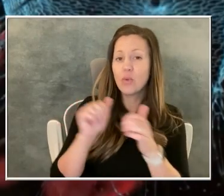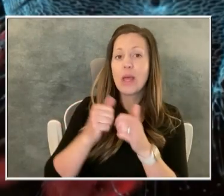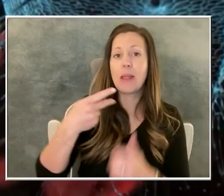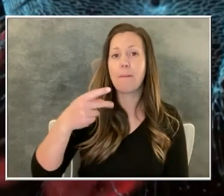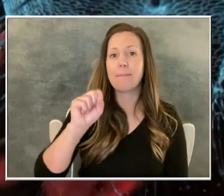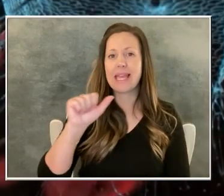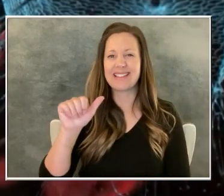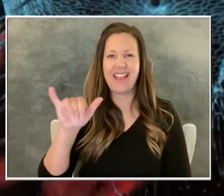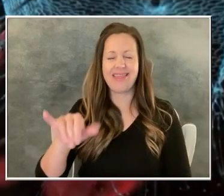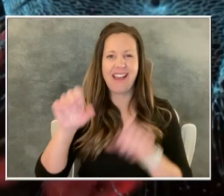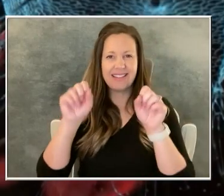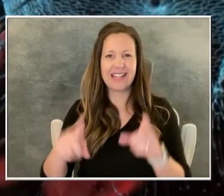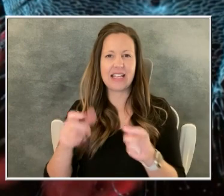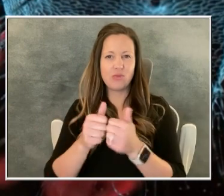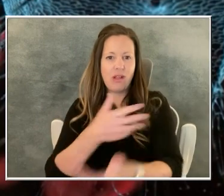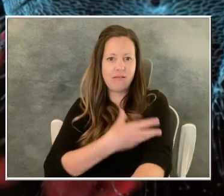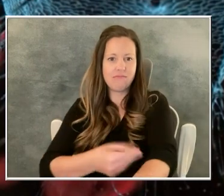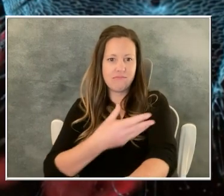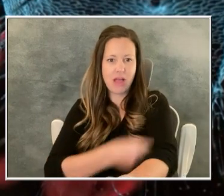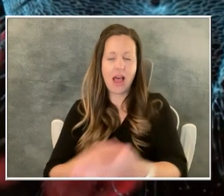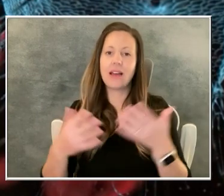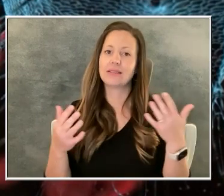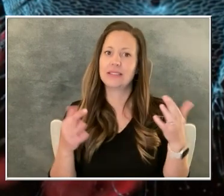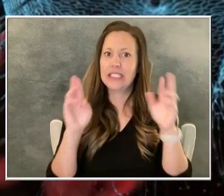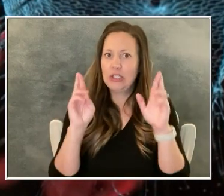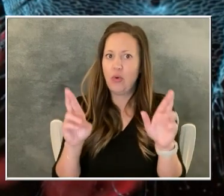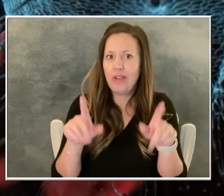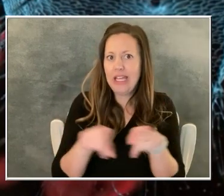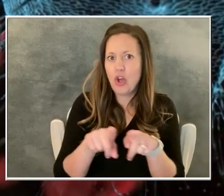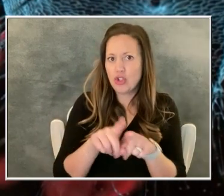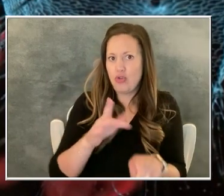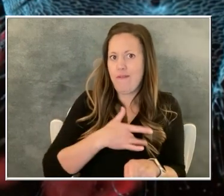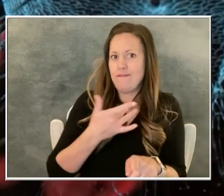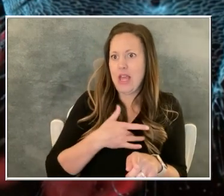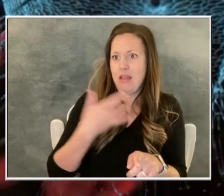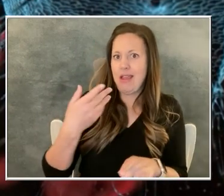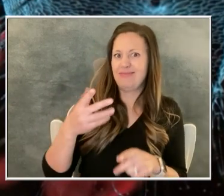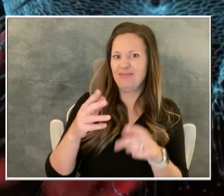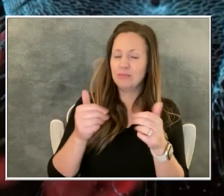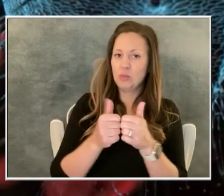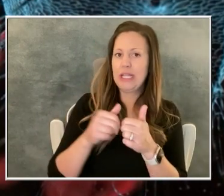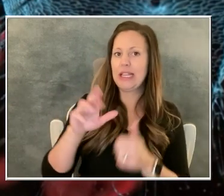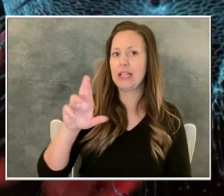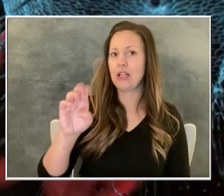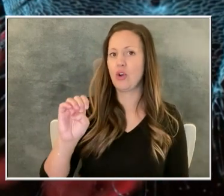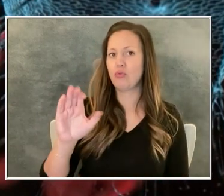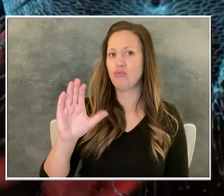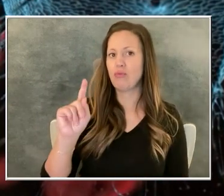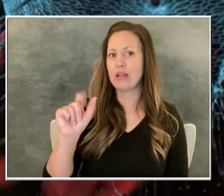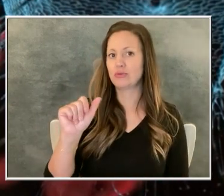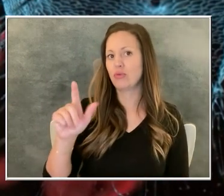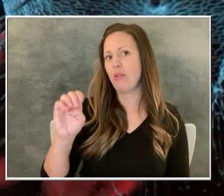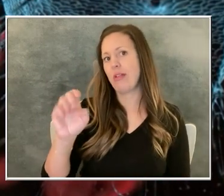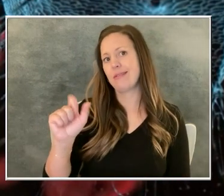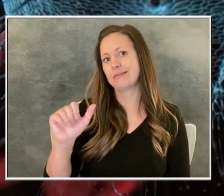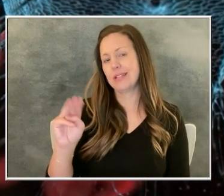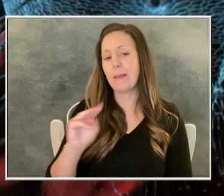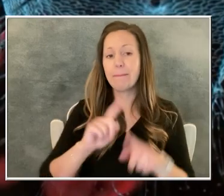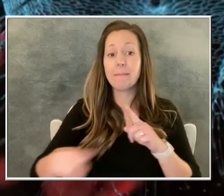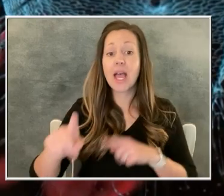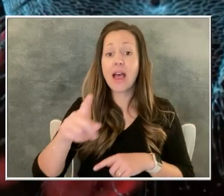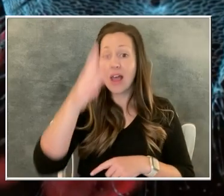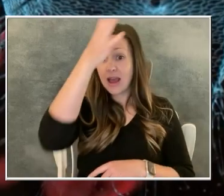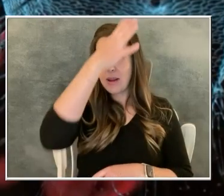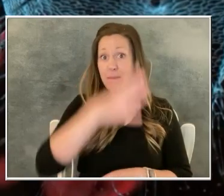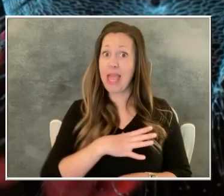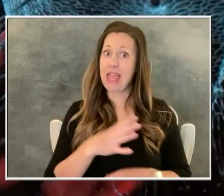and ideally a digital rectal exam, so feeling the prostate to ensure there are no lumps or nodules. However, in men who are high risk, so black men, men